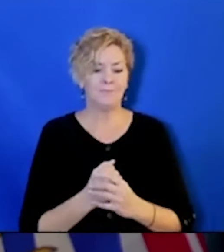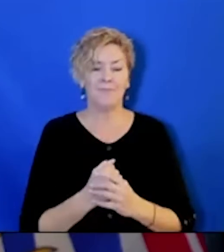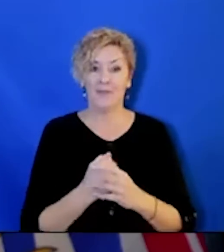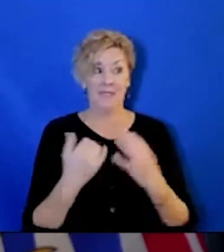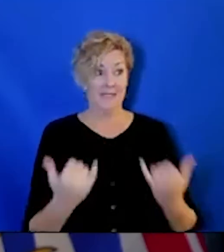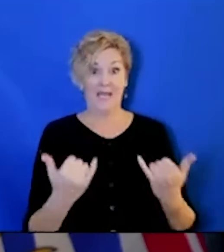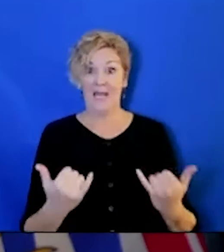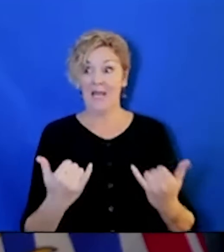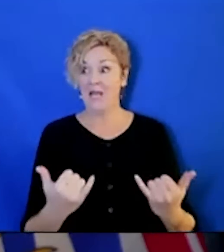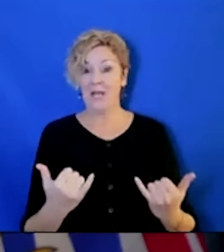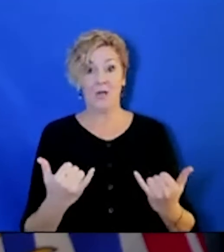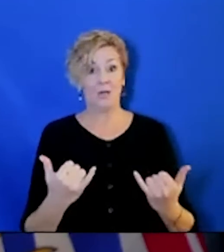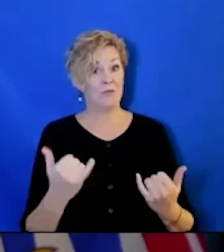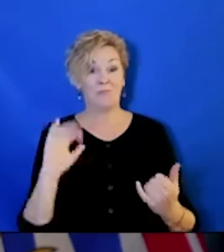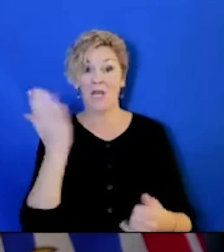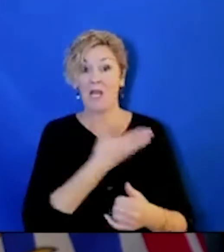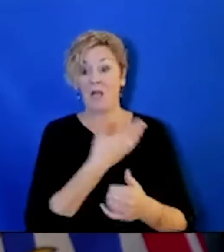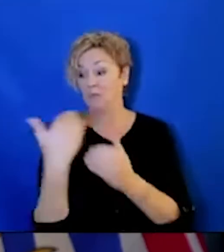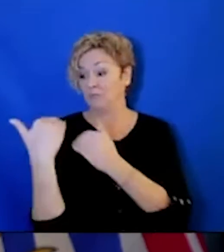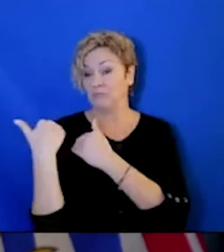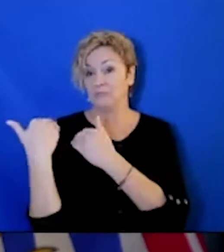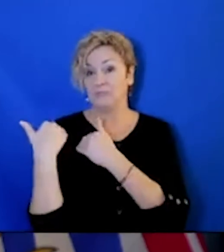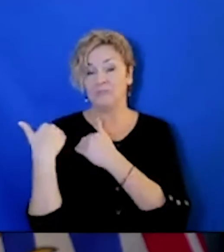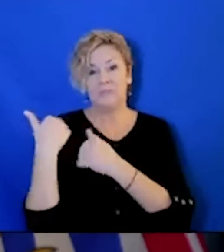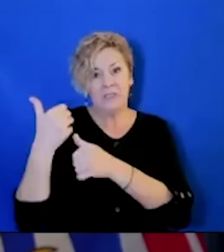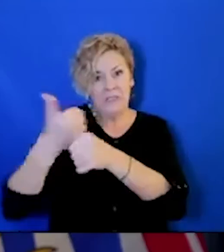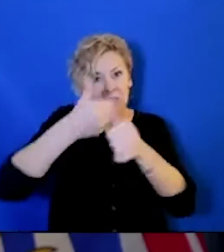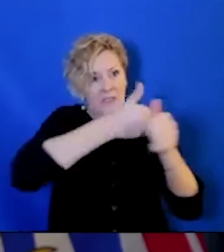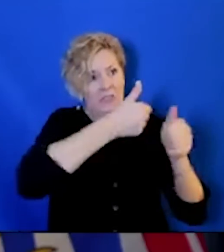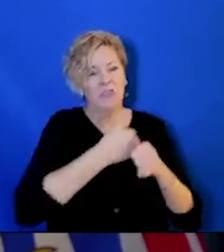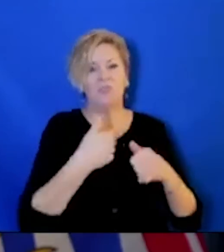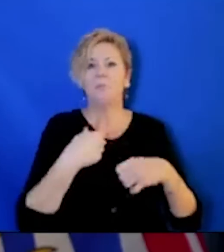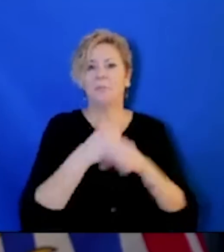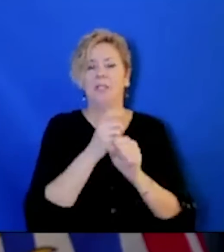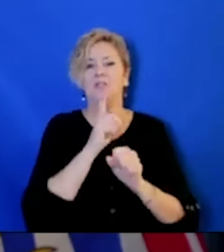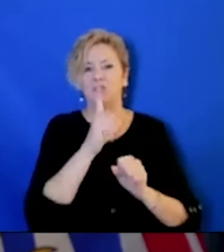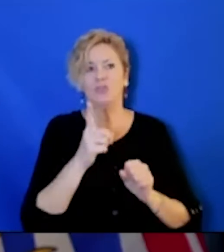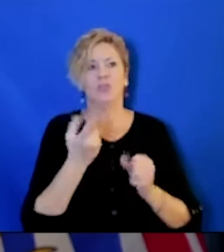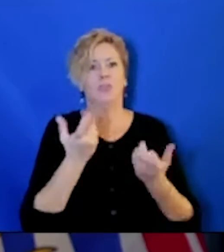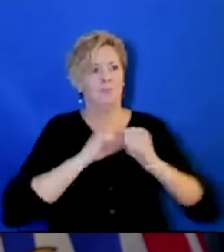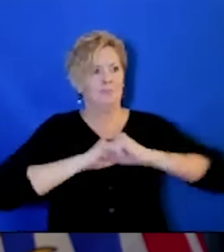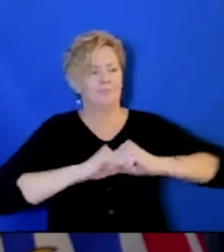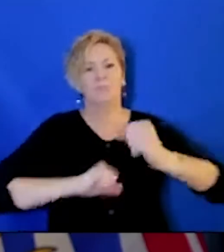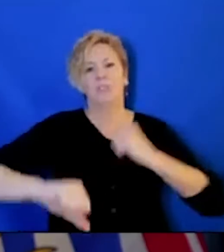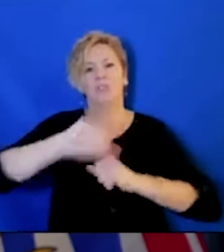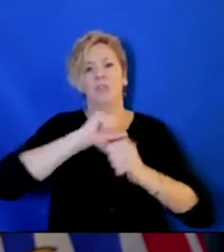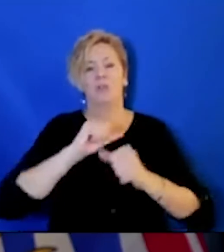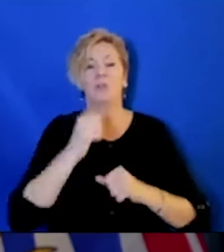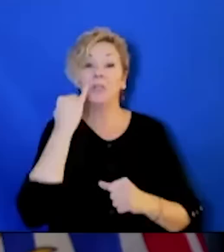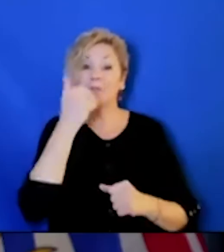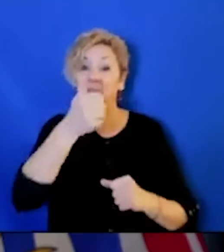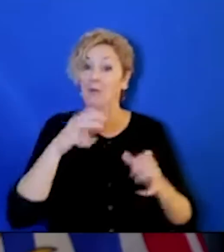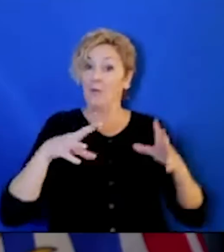is the time to do everything you can to ensure you are protecting your employees and your customers. And